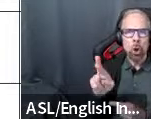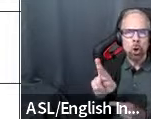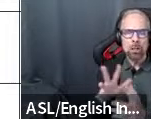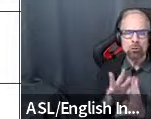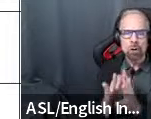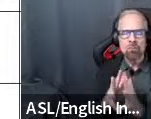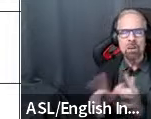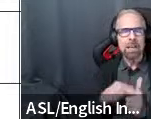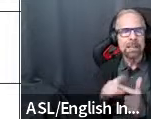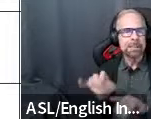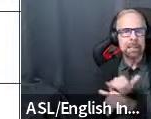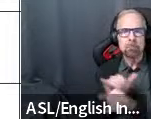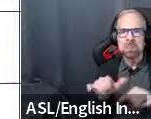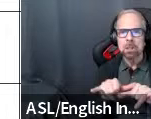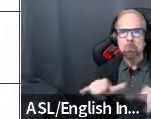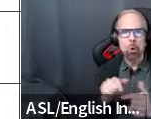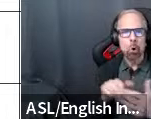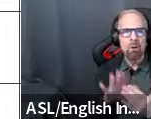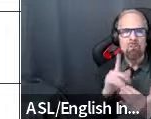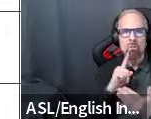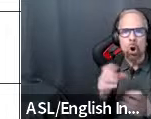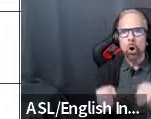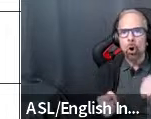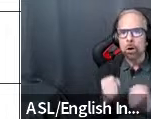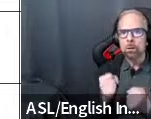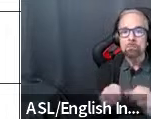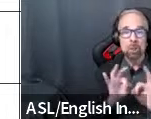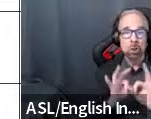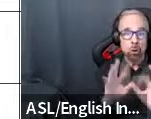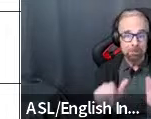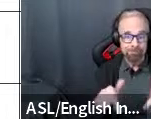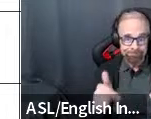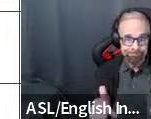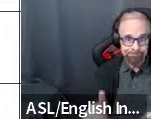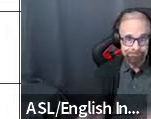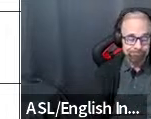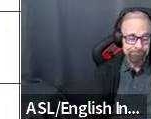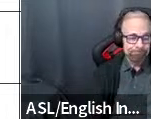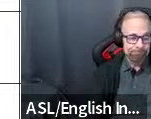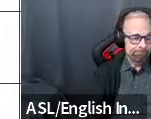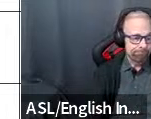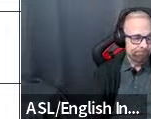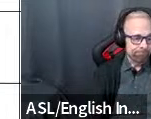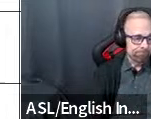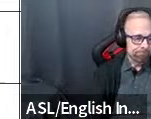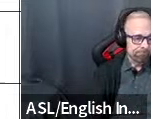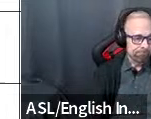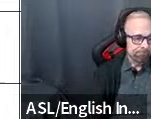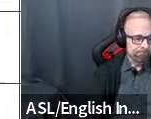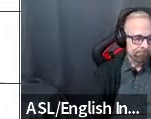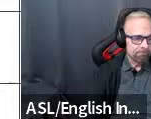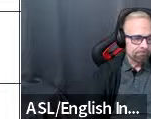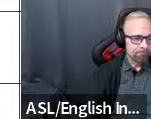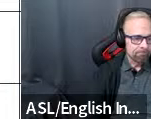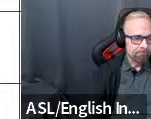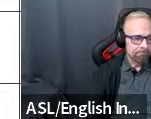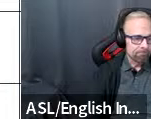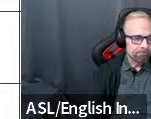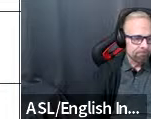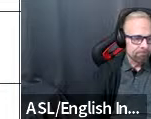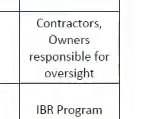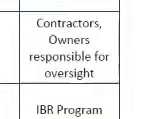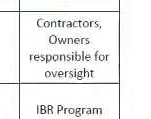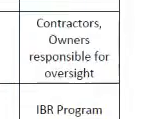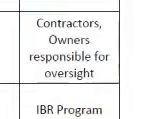for cars. Yeah. Is this More what we're talking human about? centered, so it kind of focuses on the human vulnerability of safety.